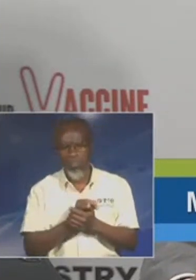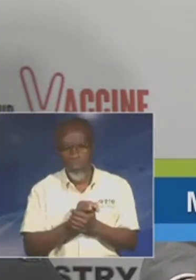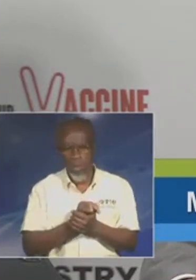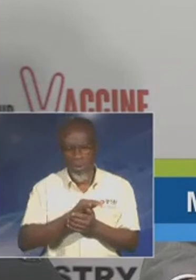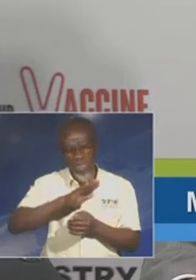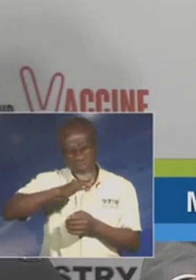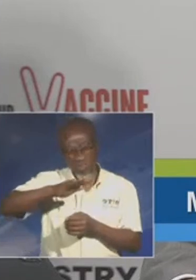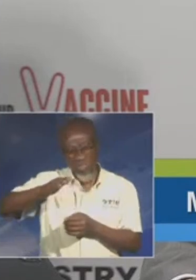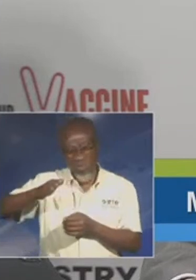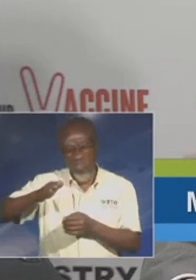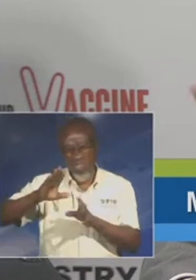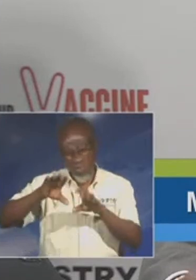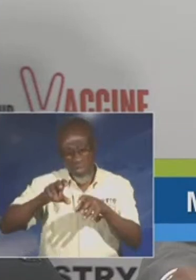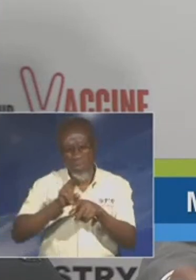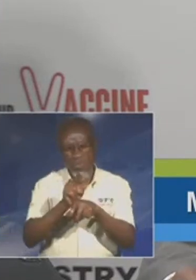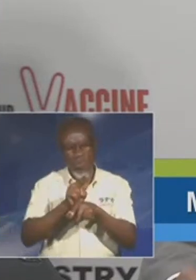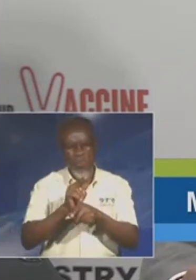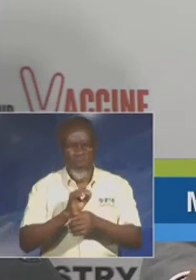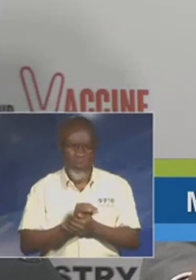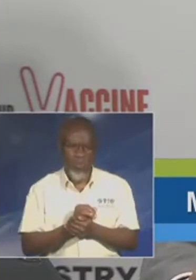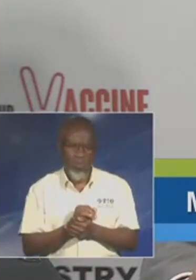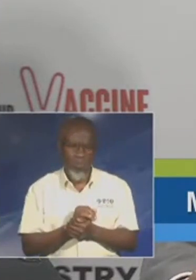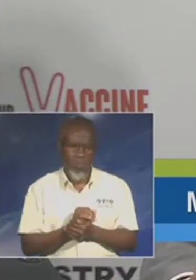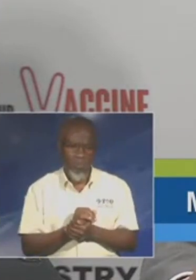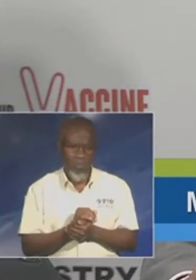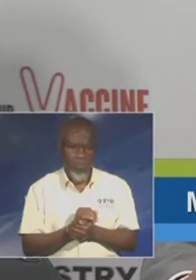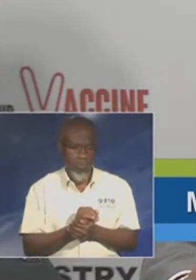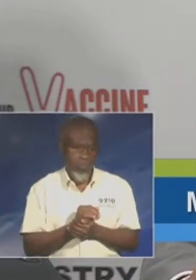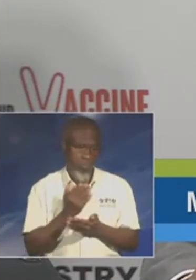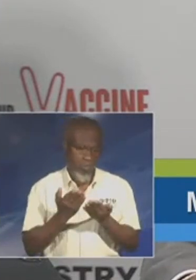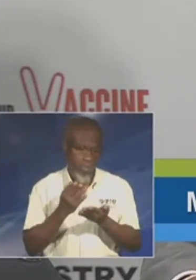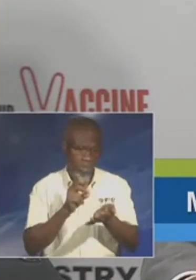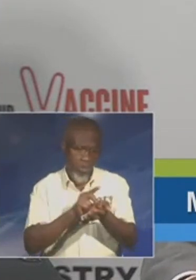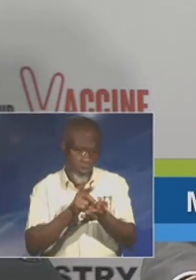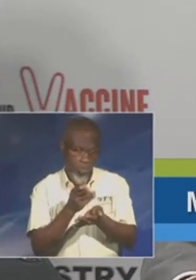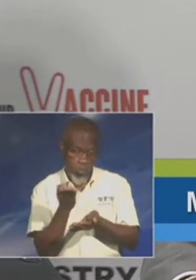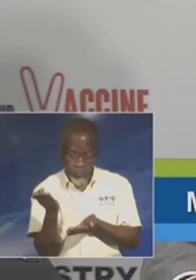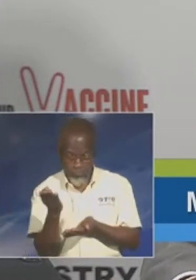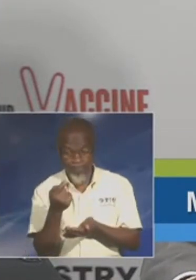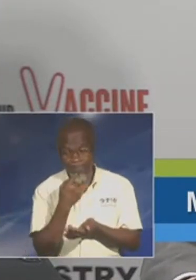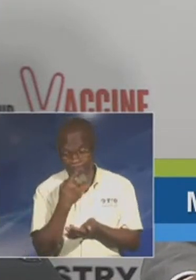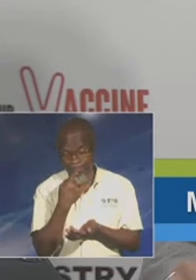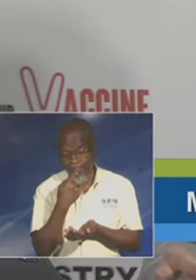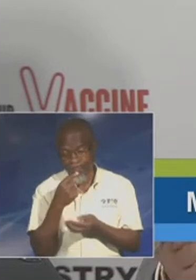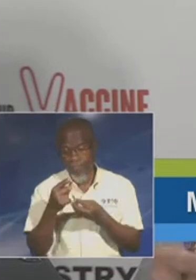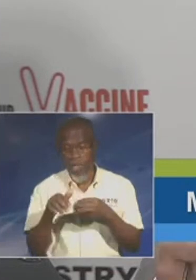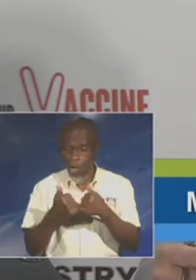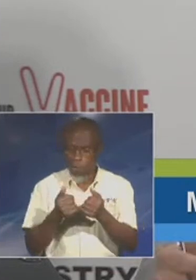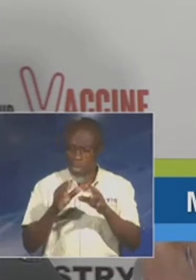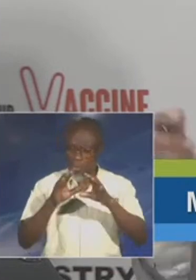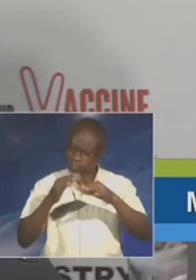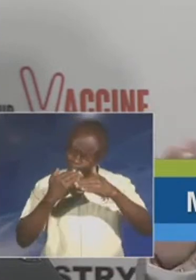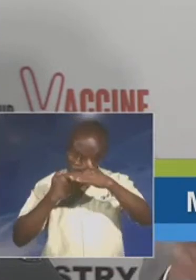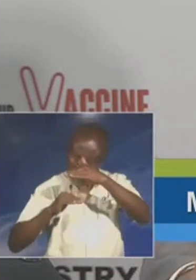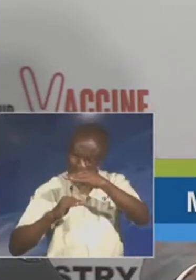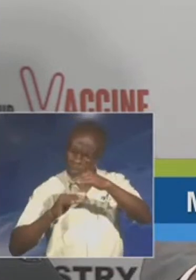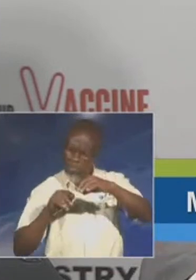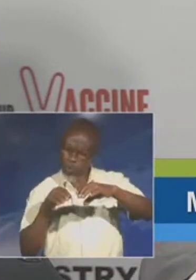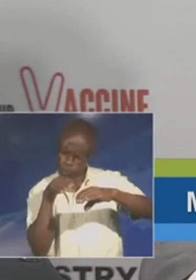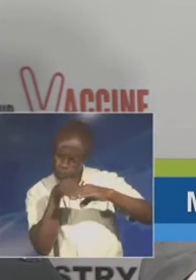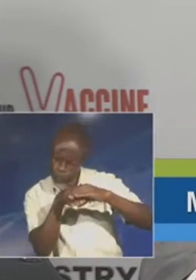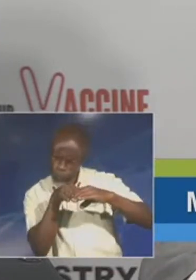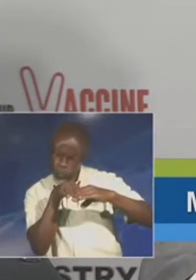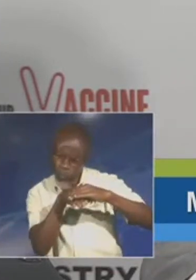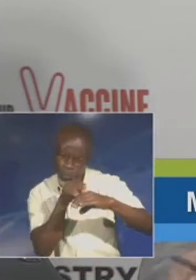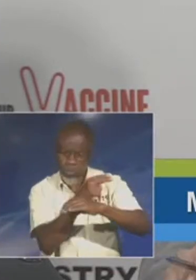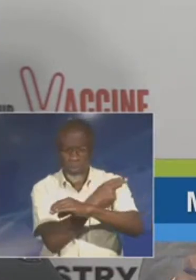to Dr. Joan Paul and maybe Dr. Richards, who could talk about how we could prevent hospitalizations. But as Dr. Richards